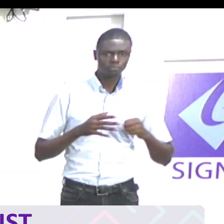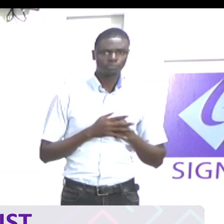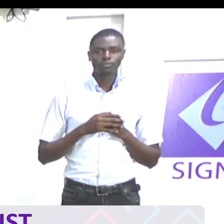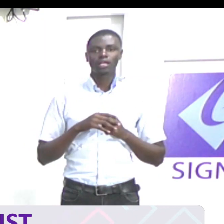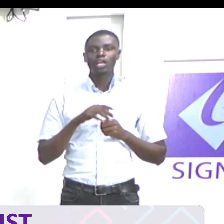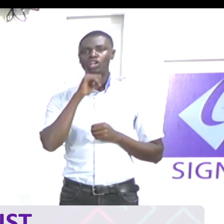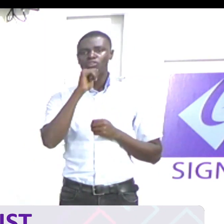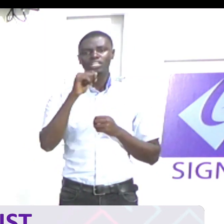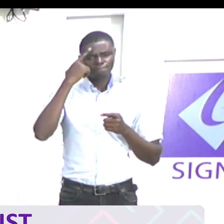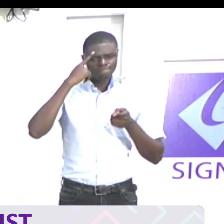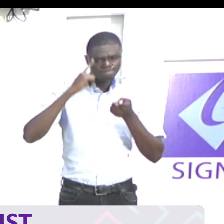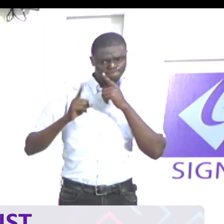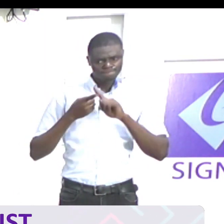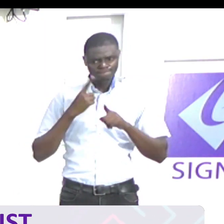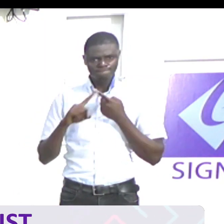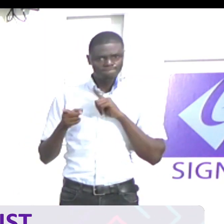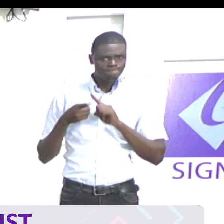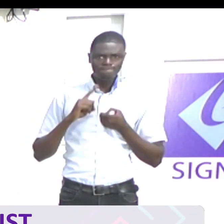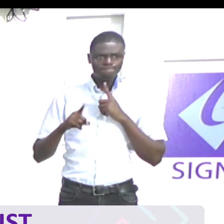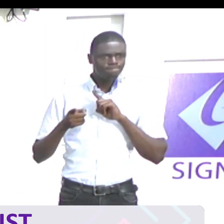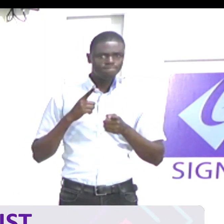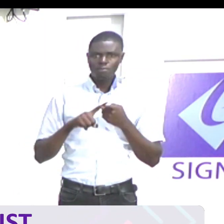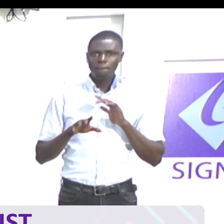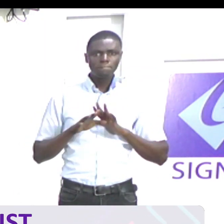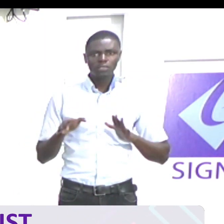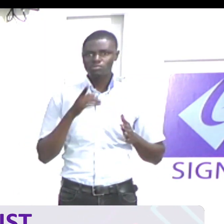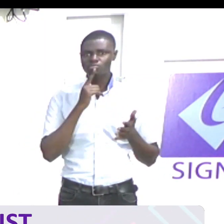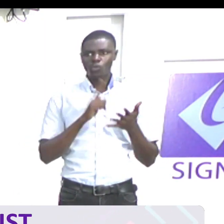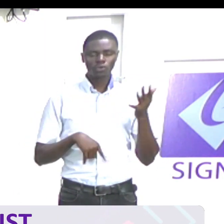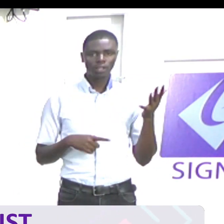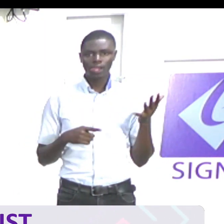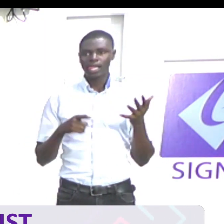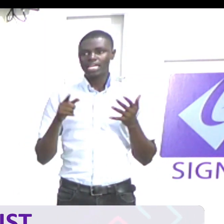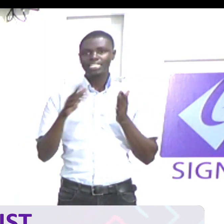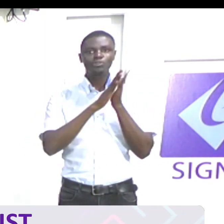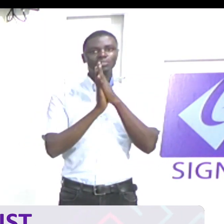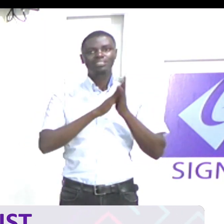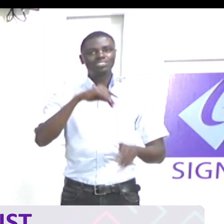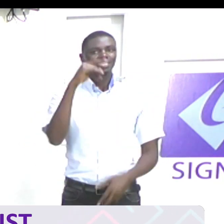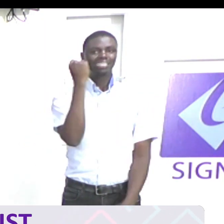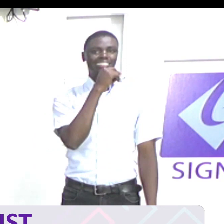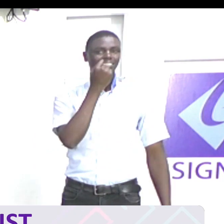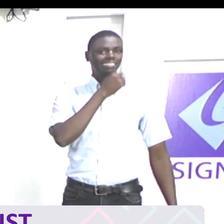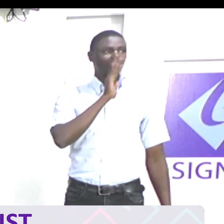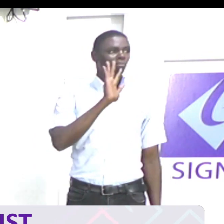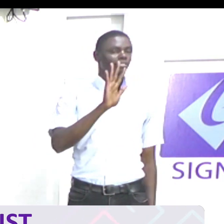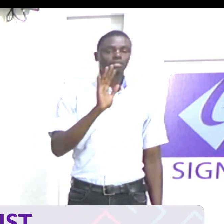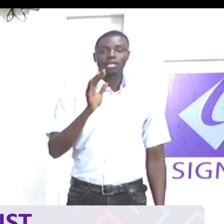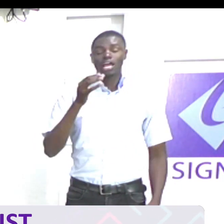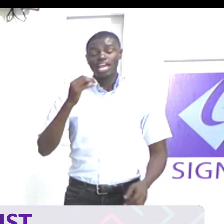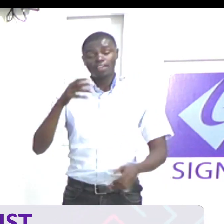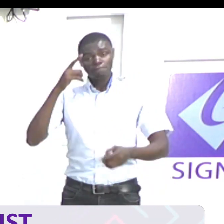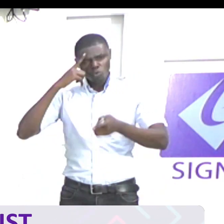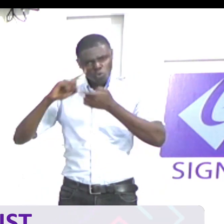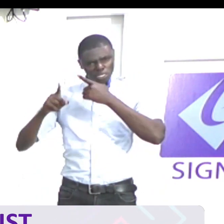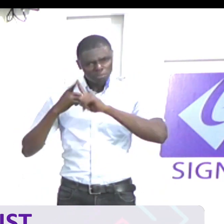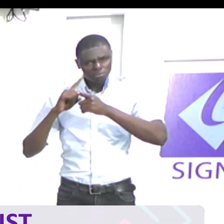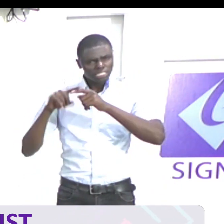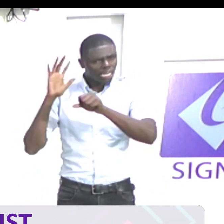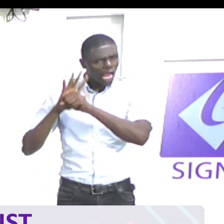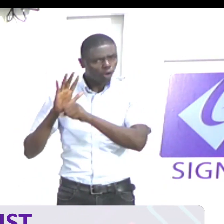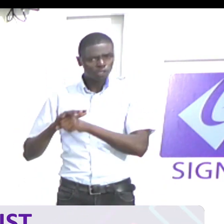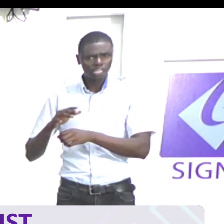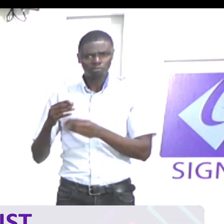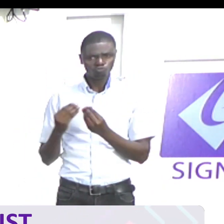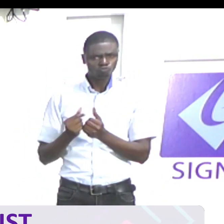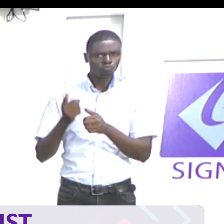Si ile ku brainstorm ile una brainstorming tu sana nasema ile wanasema hii story itakuwa story ya ajabu kianza. Si brainstorm sana utafanya.